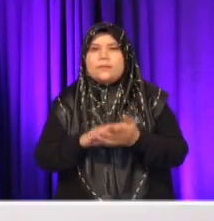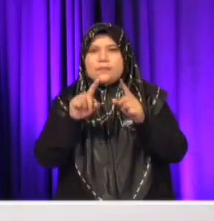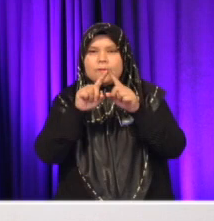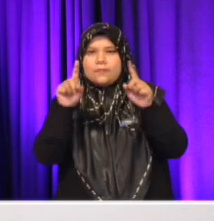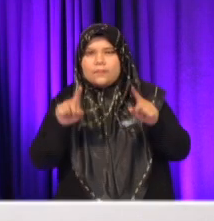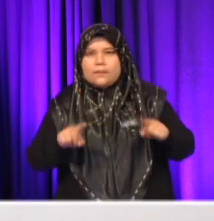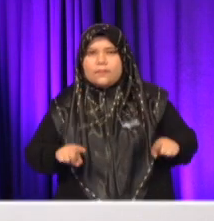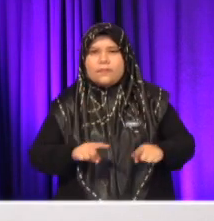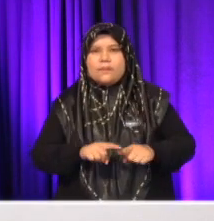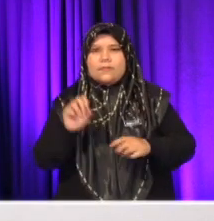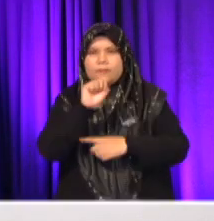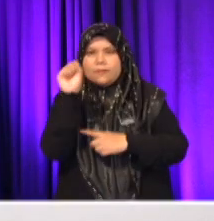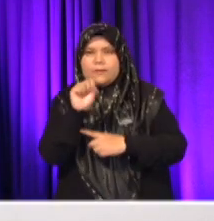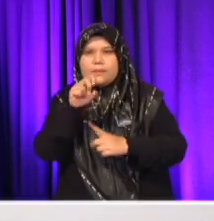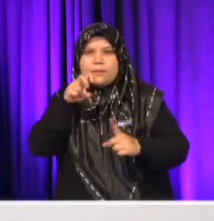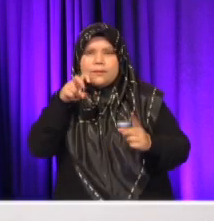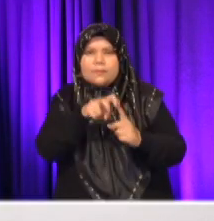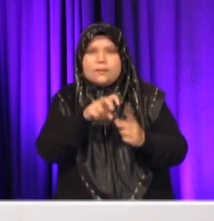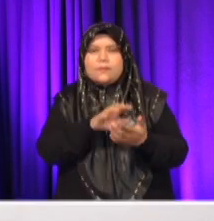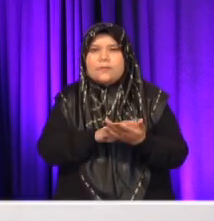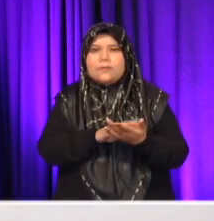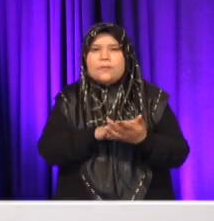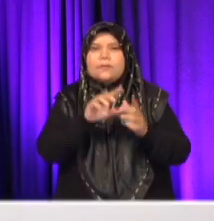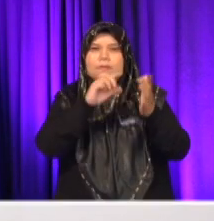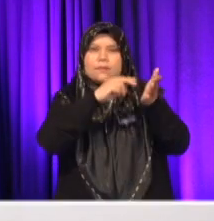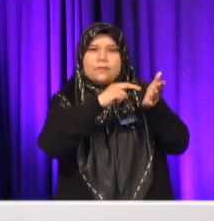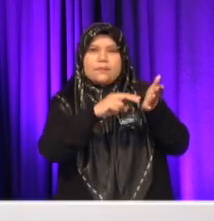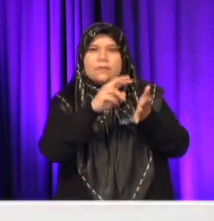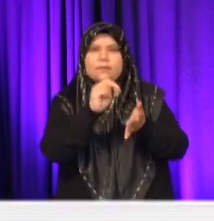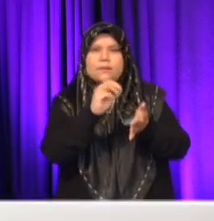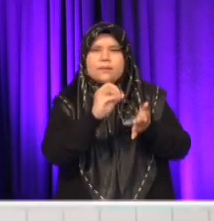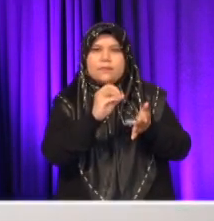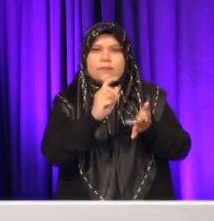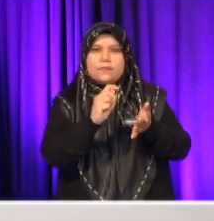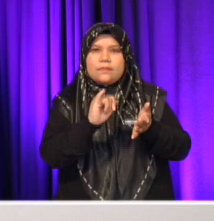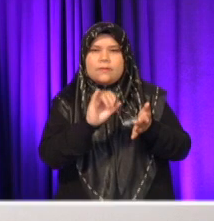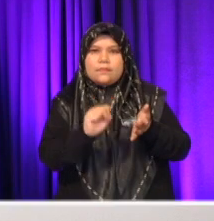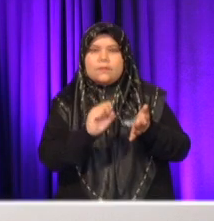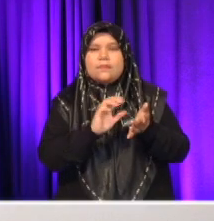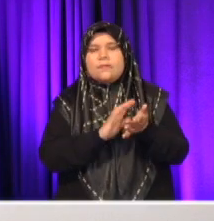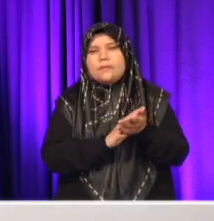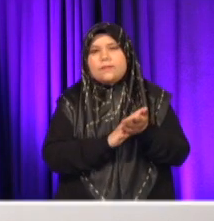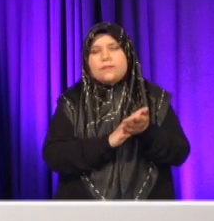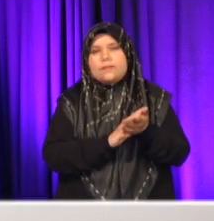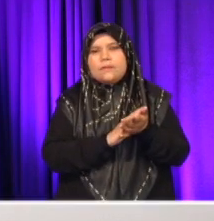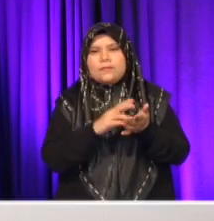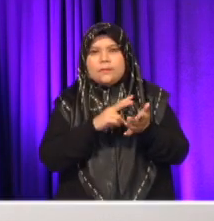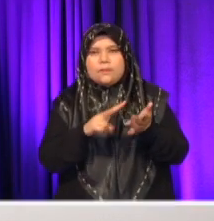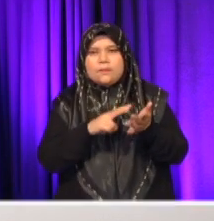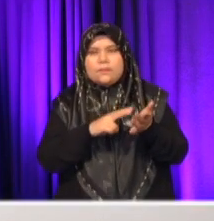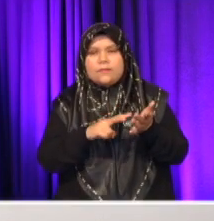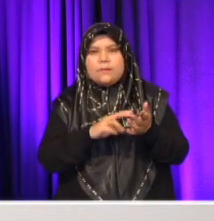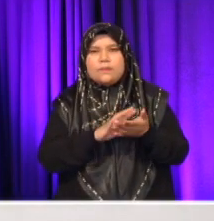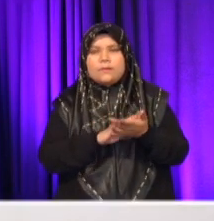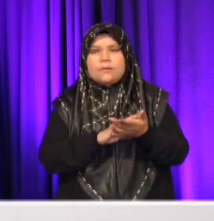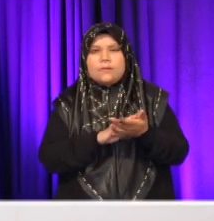So this is a message? Yes, this is a notice. A notice, yep, okay. All right. So the question is, English Club members should send their work to Mr.